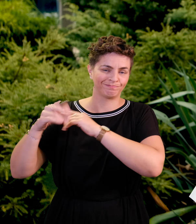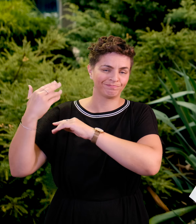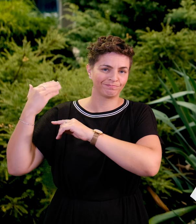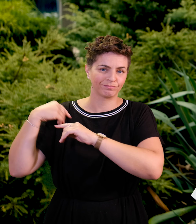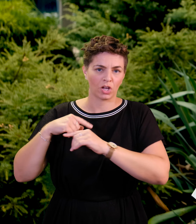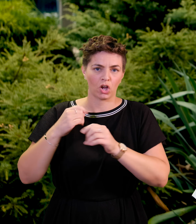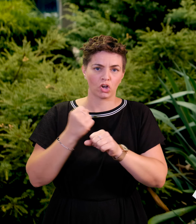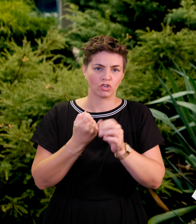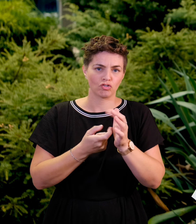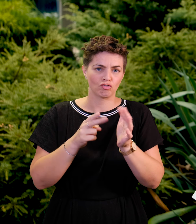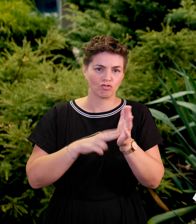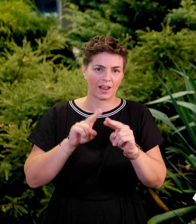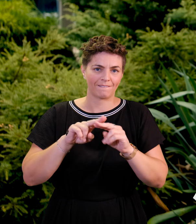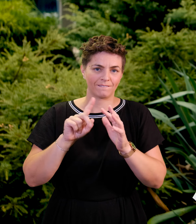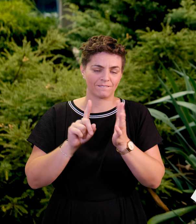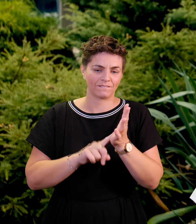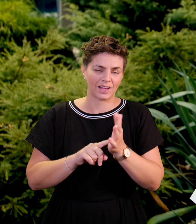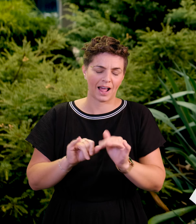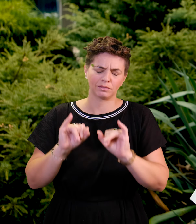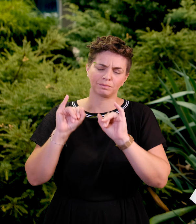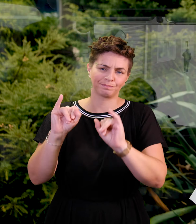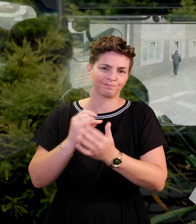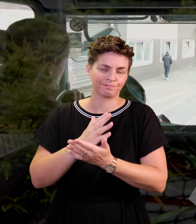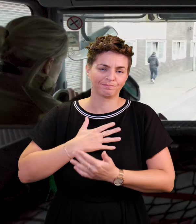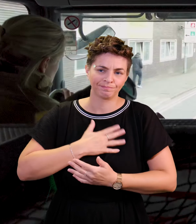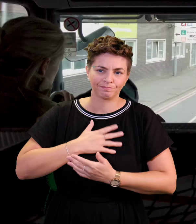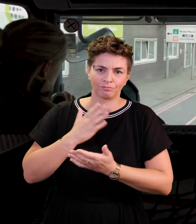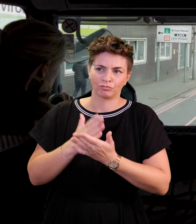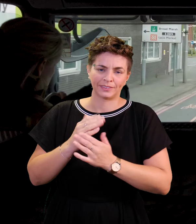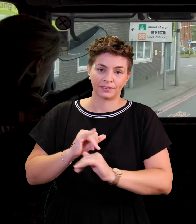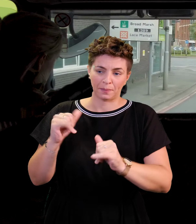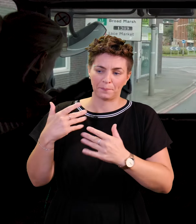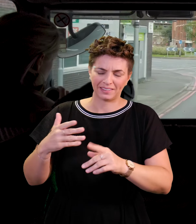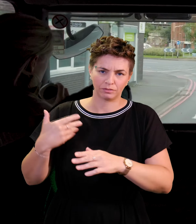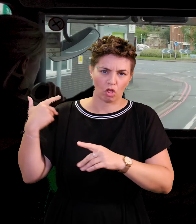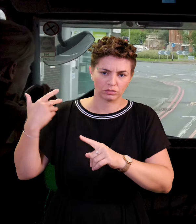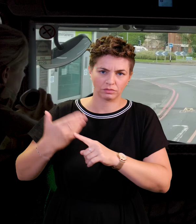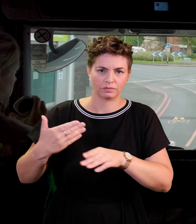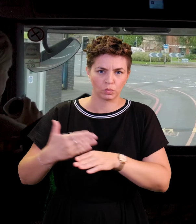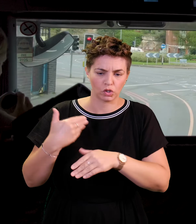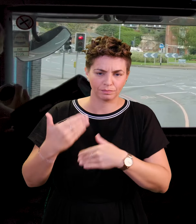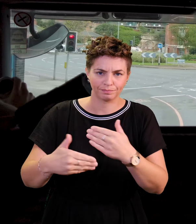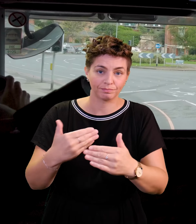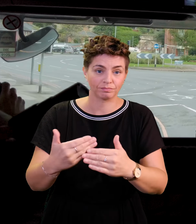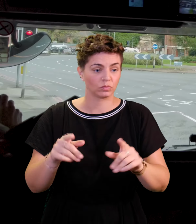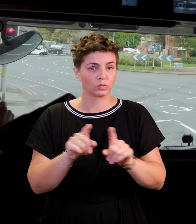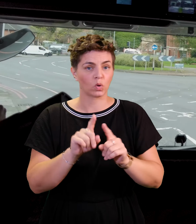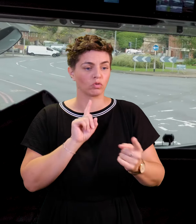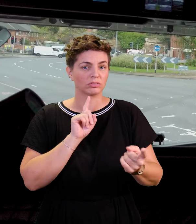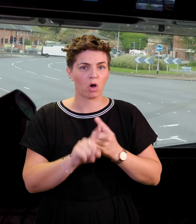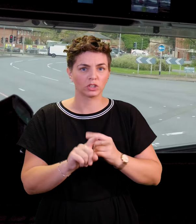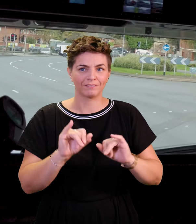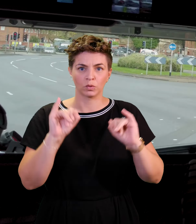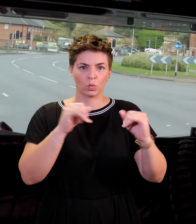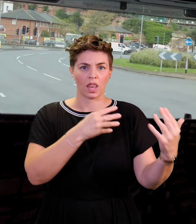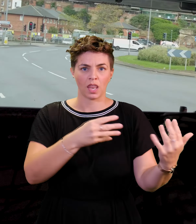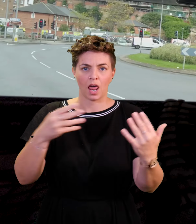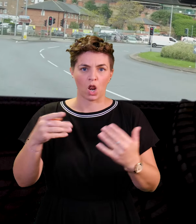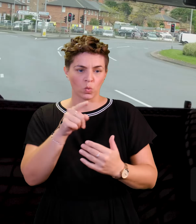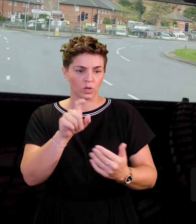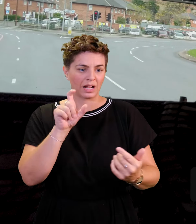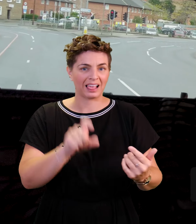and all the work that we've been doing over recent years. And finally, in terms of service delivery, the response, the blue lights, you ring